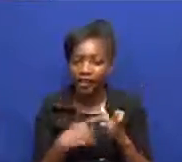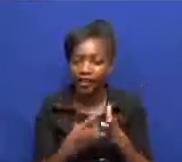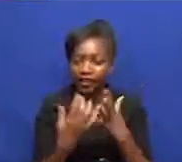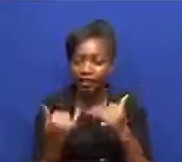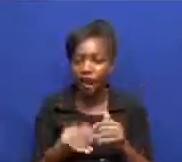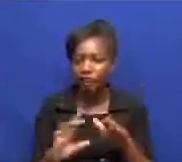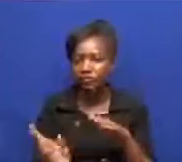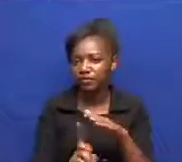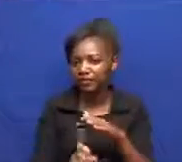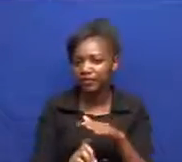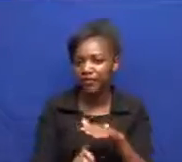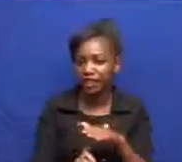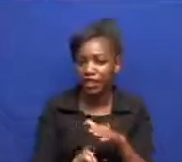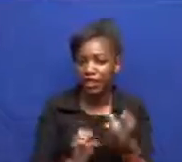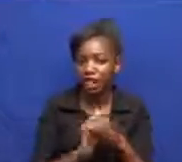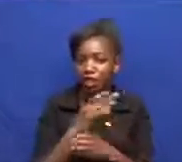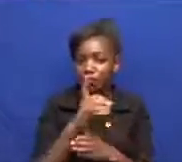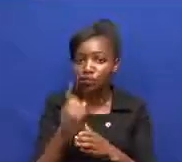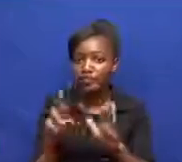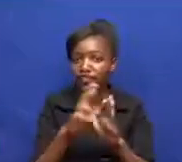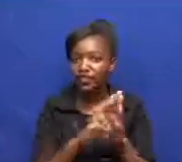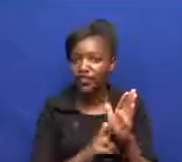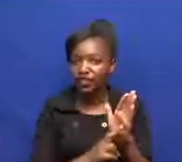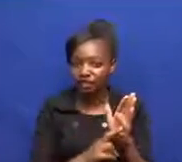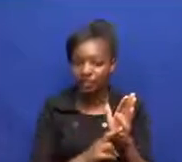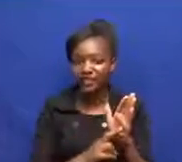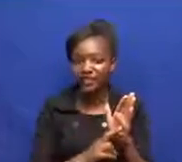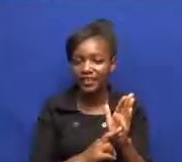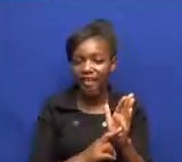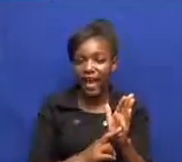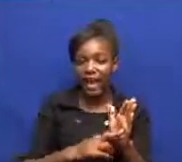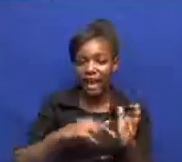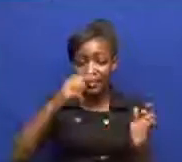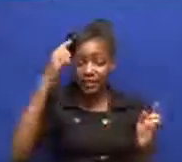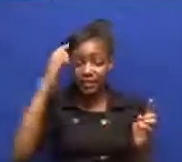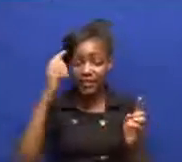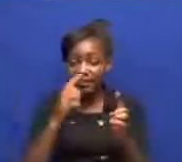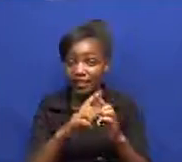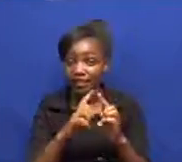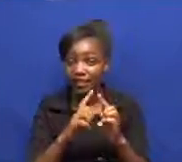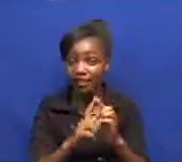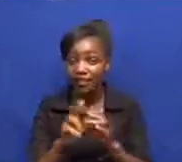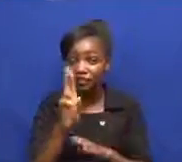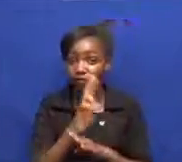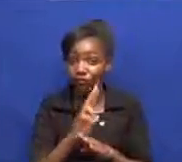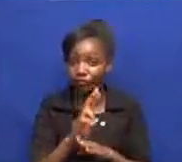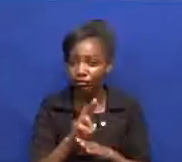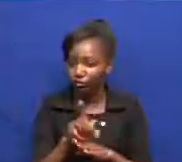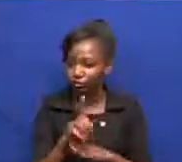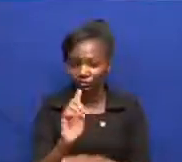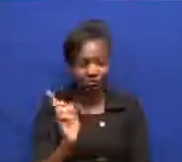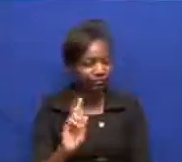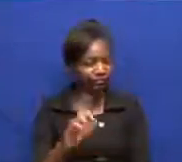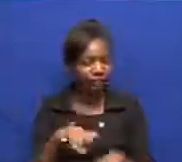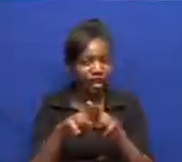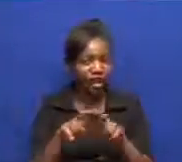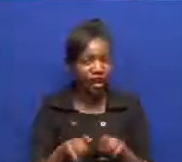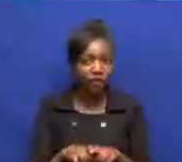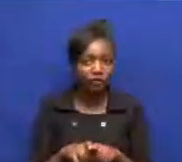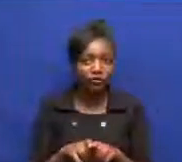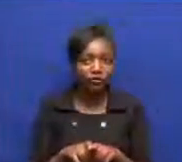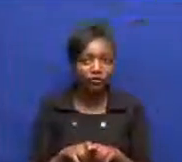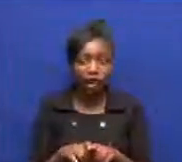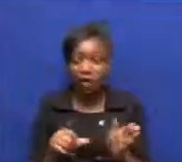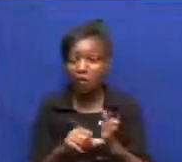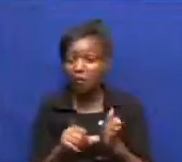the ministry, through these regulations, intends to usurp. One of the stinging clauses